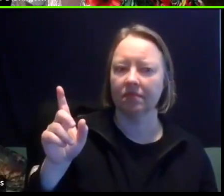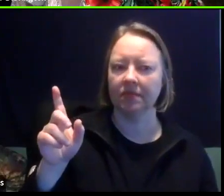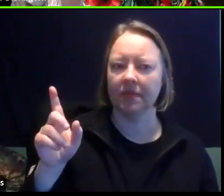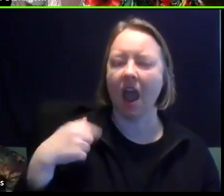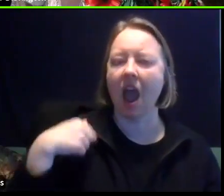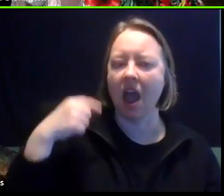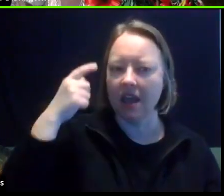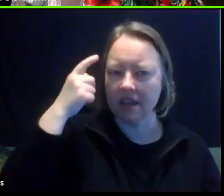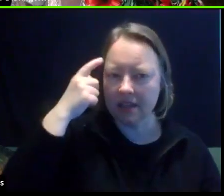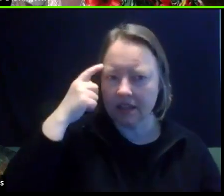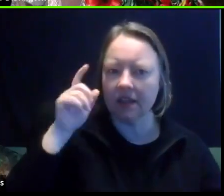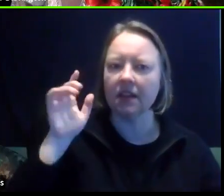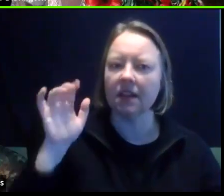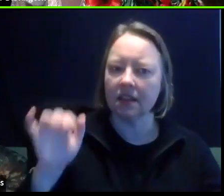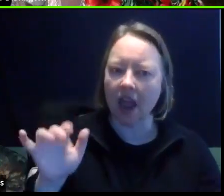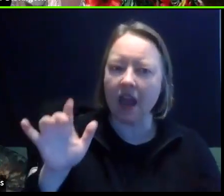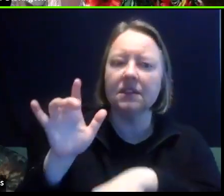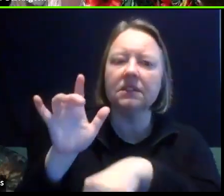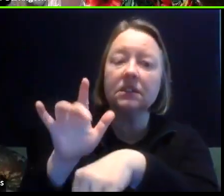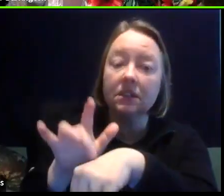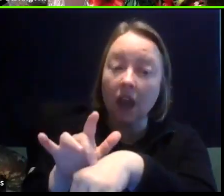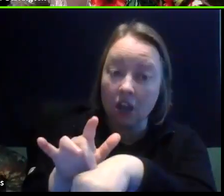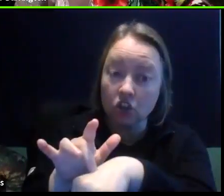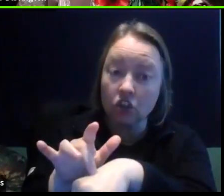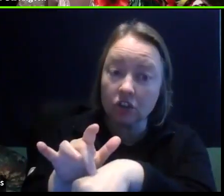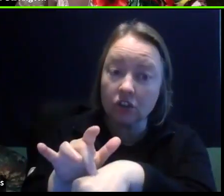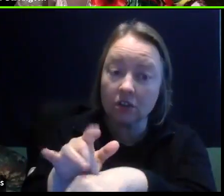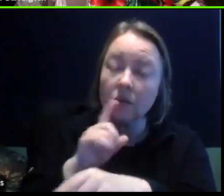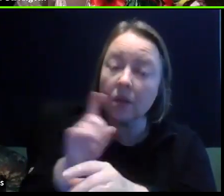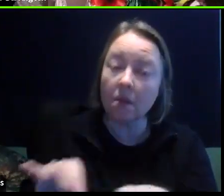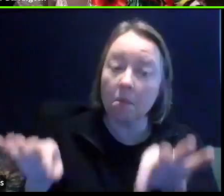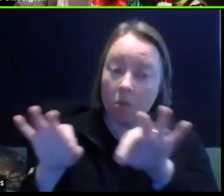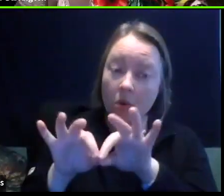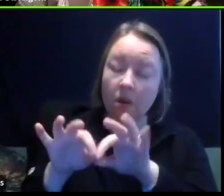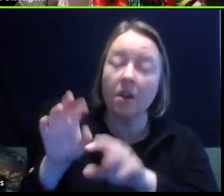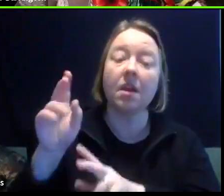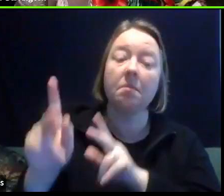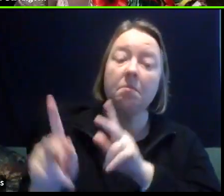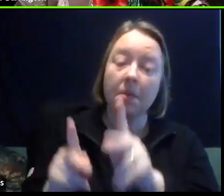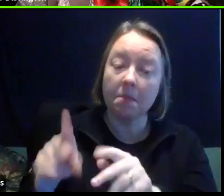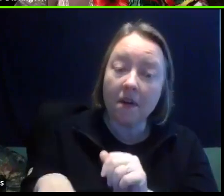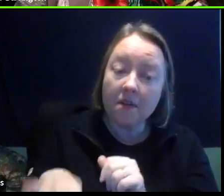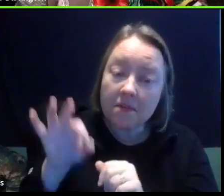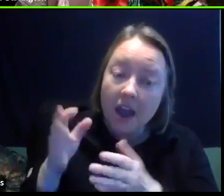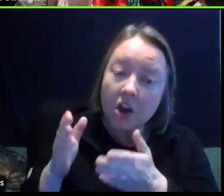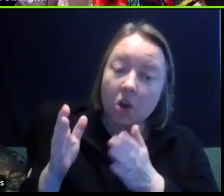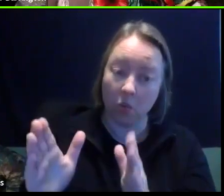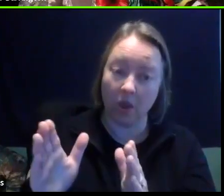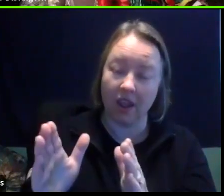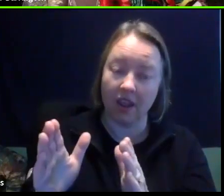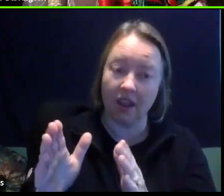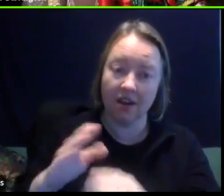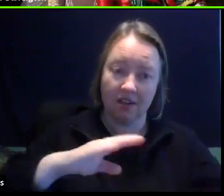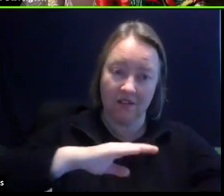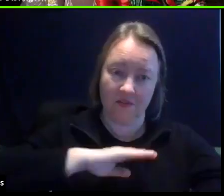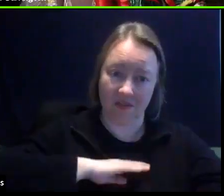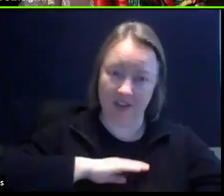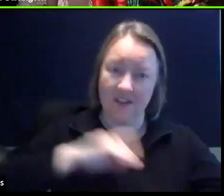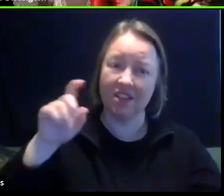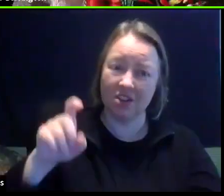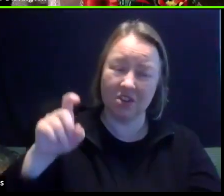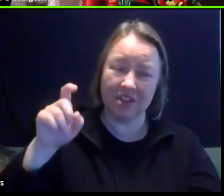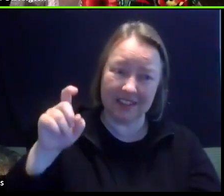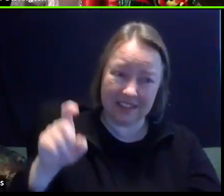I think that touch is important. I think people find a way to fill those needs in those